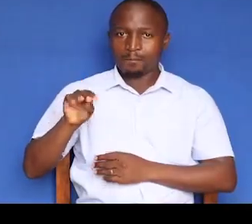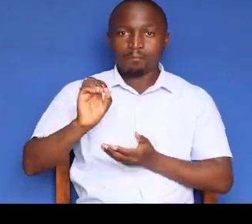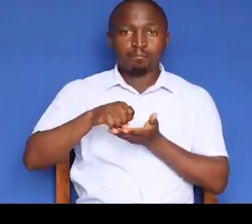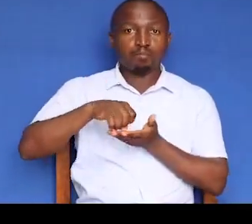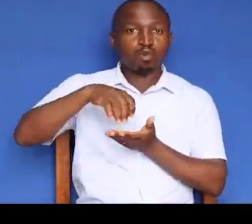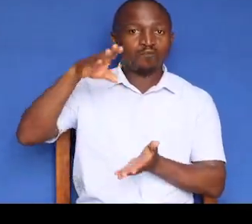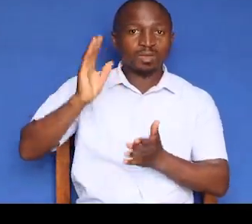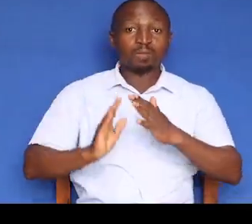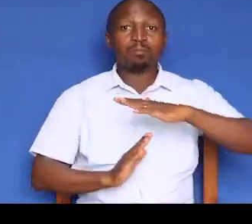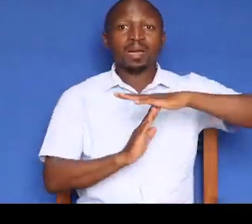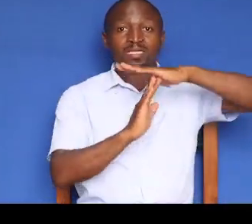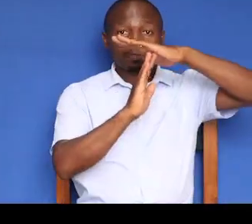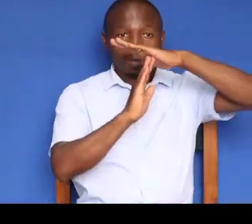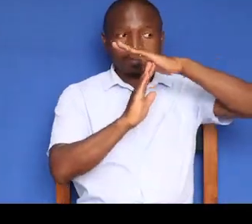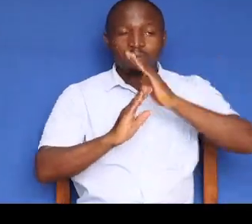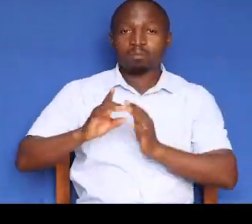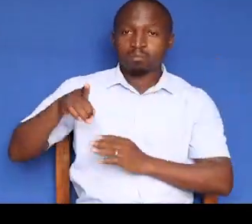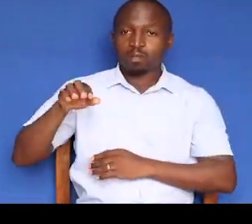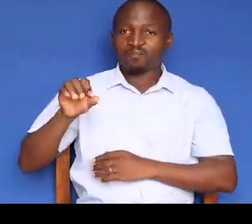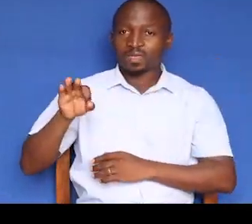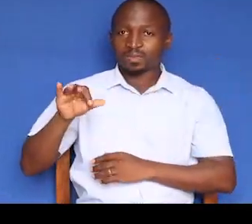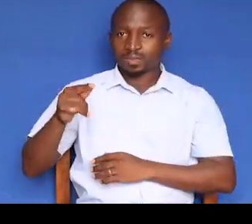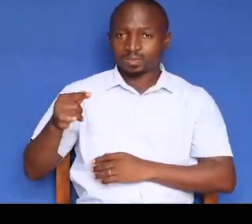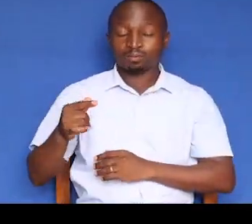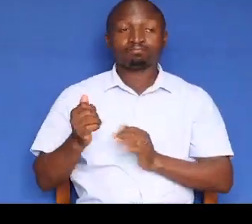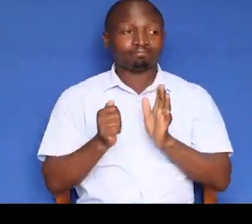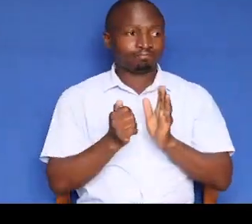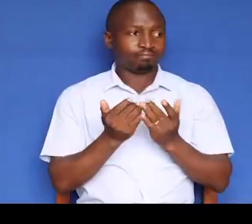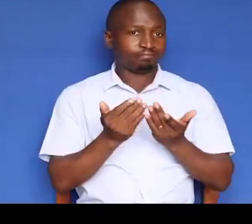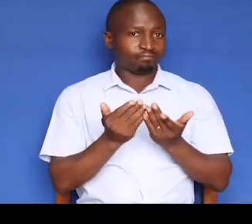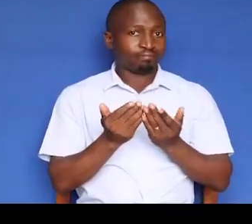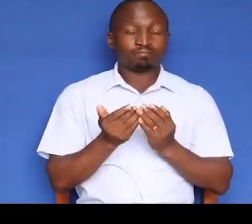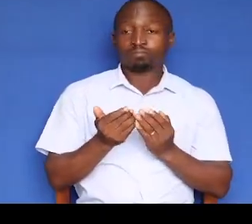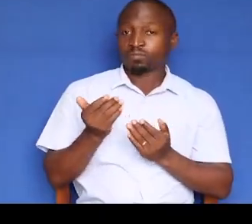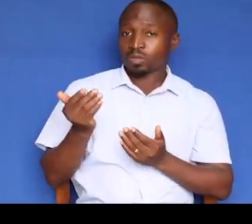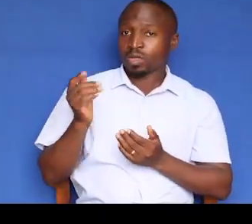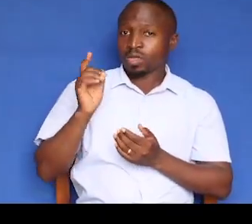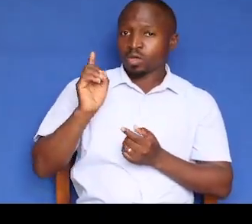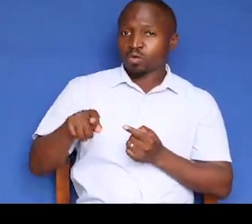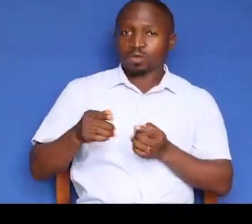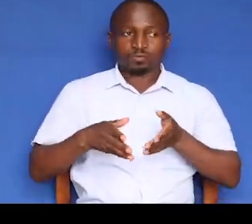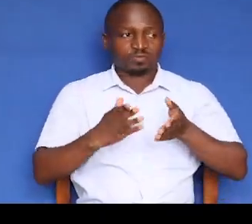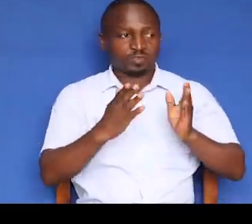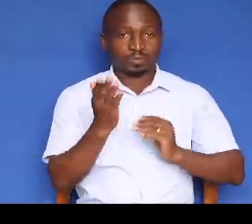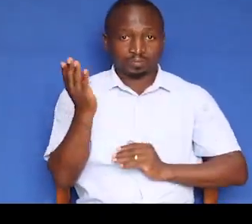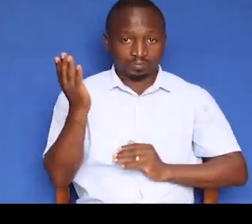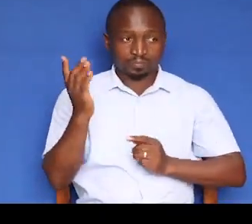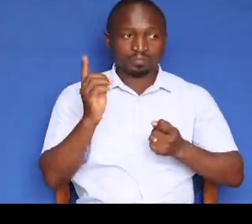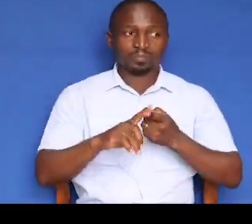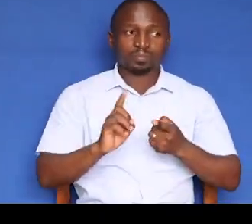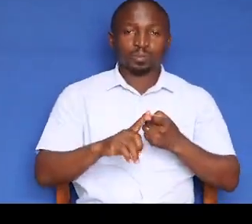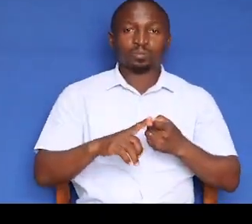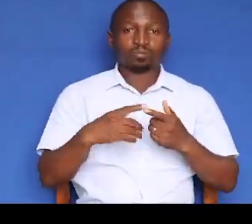profit, according to theme concept, we have approached total